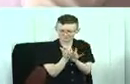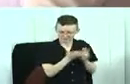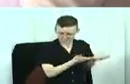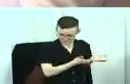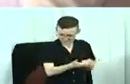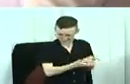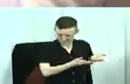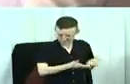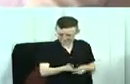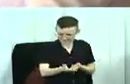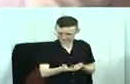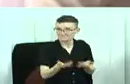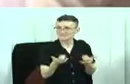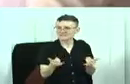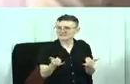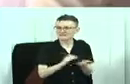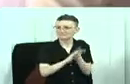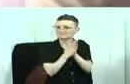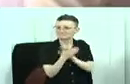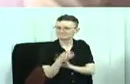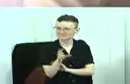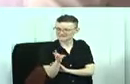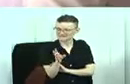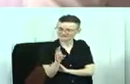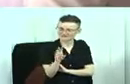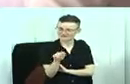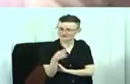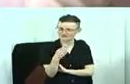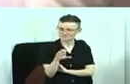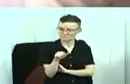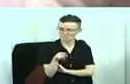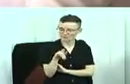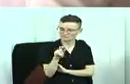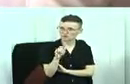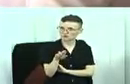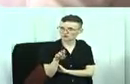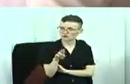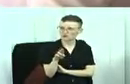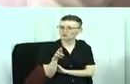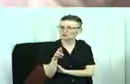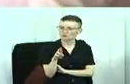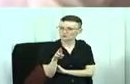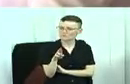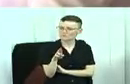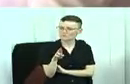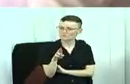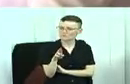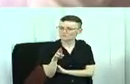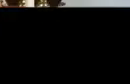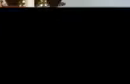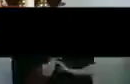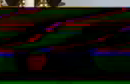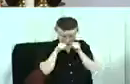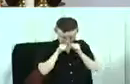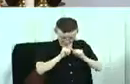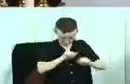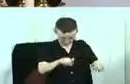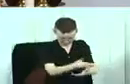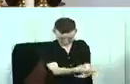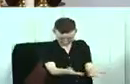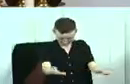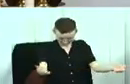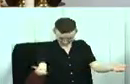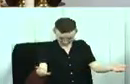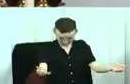that 67th chapter in the Bible, we bless these elements in the name of Jesus, the